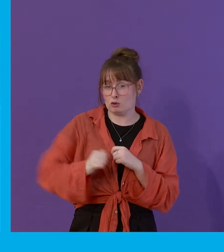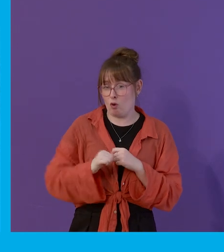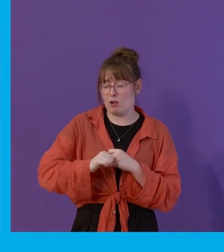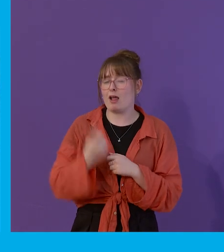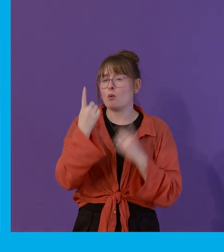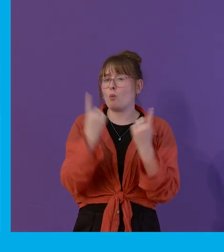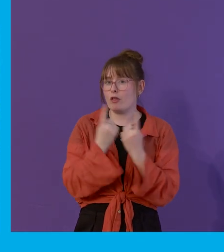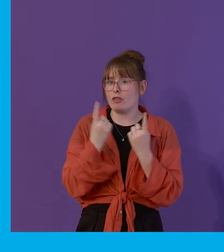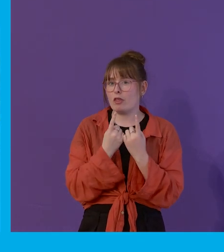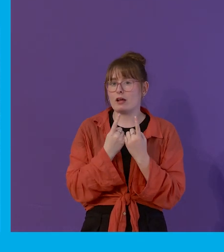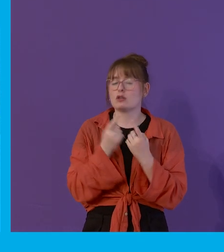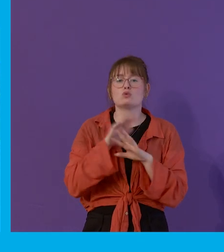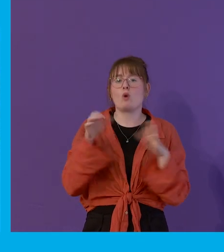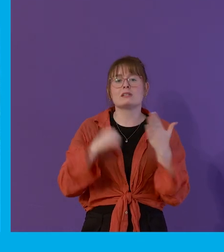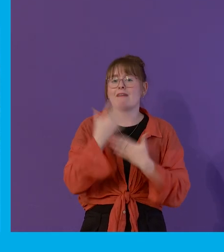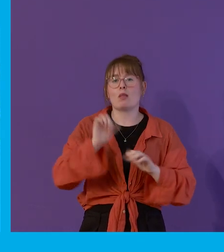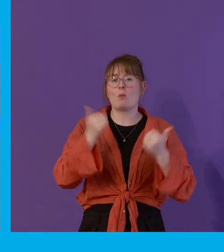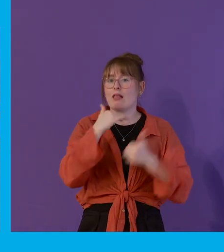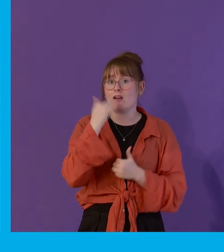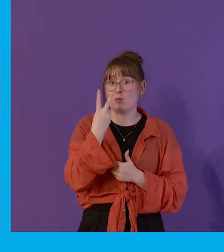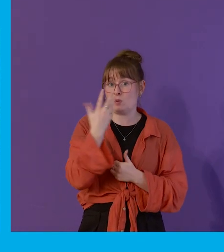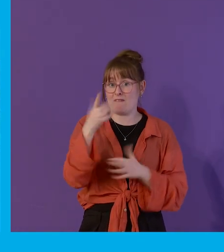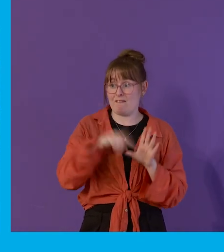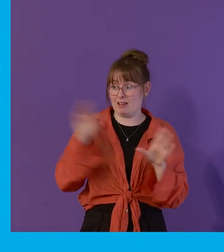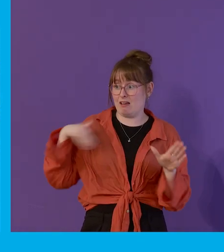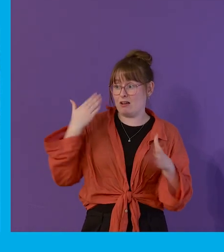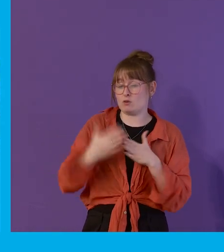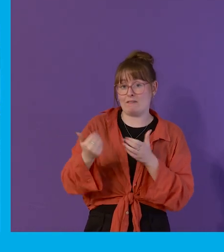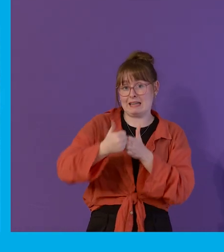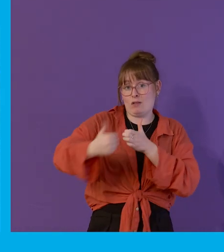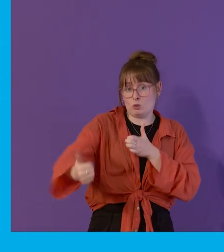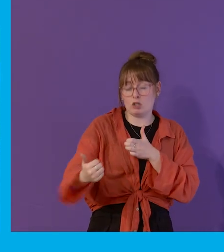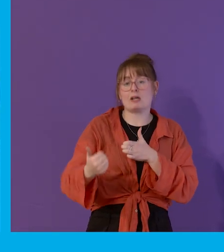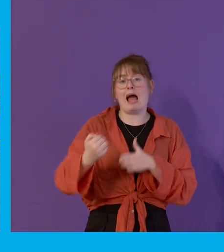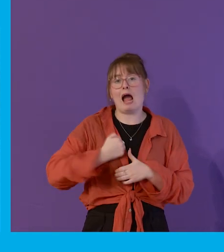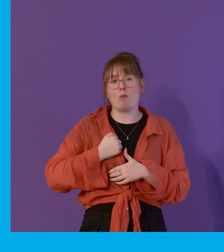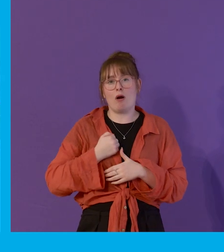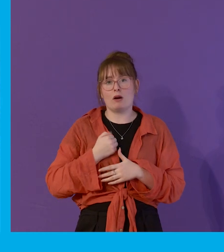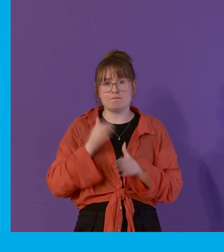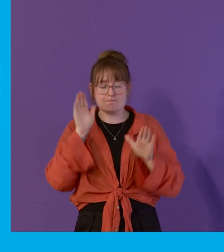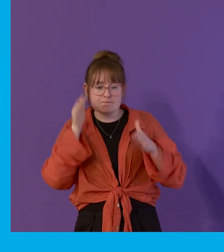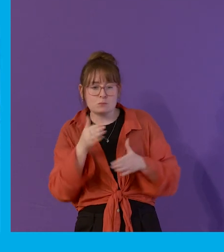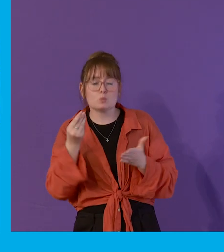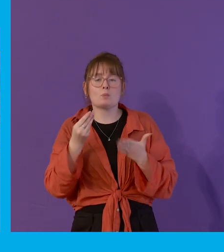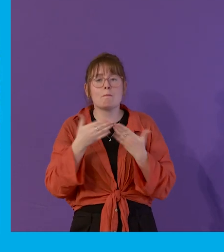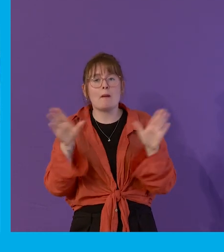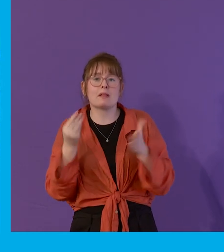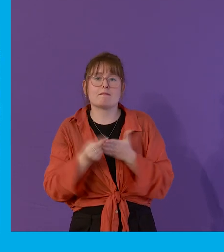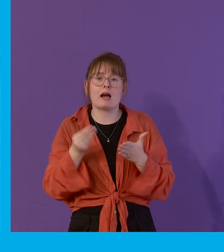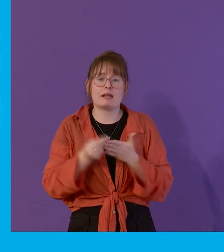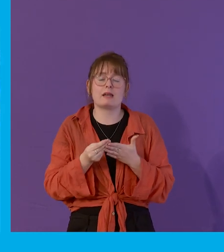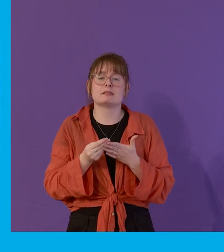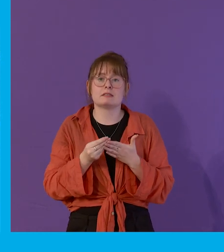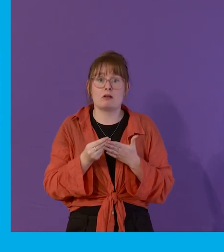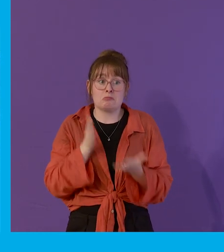one of the things that has been really underdeveloped in 25 years of devolution is our approach to public finances in terms of and I'm not saying there